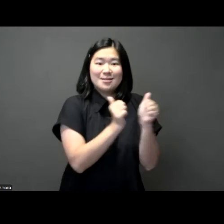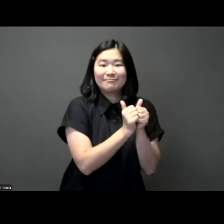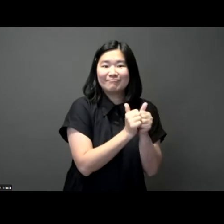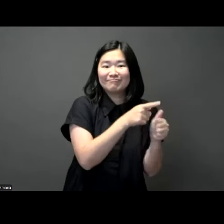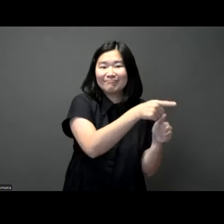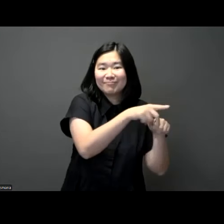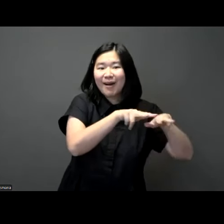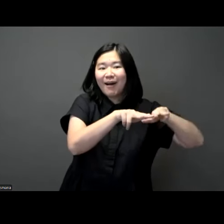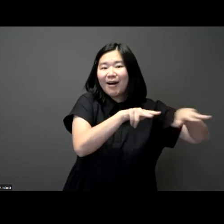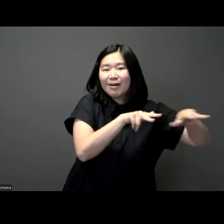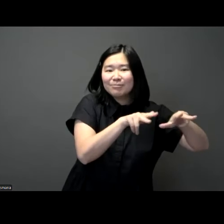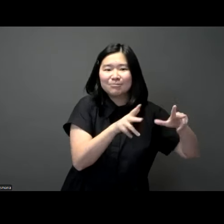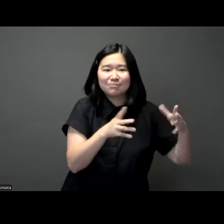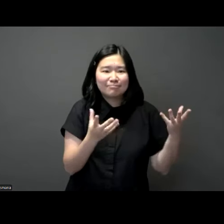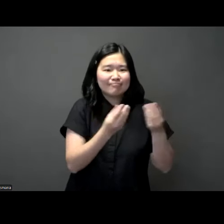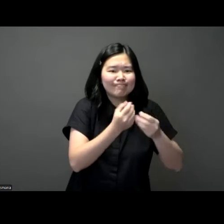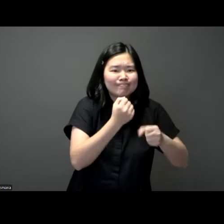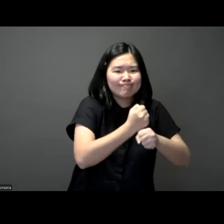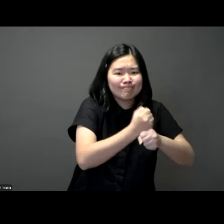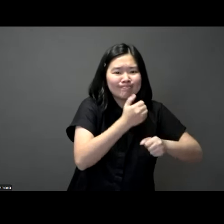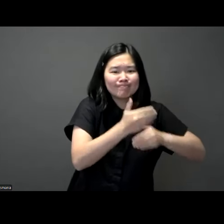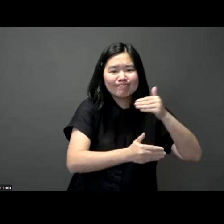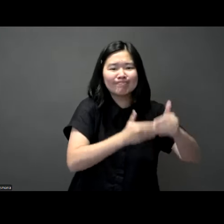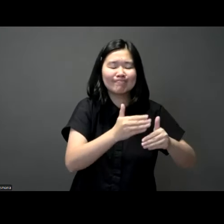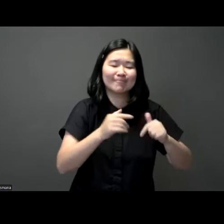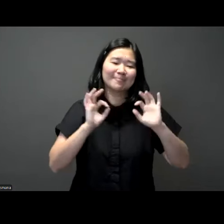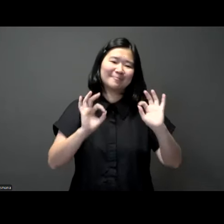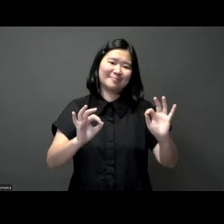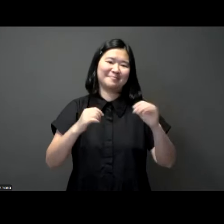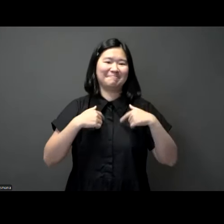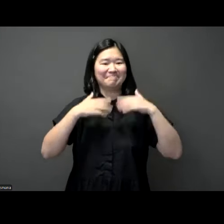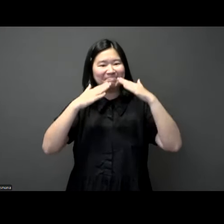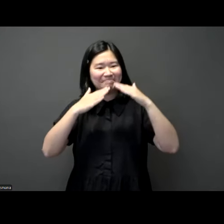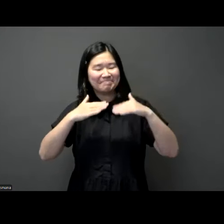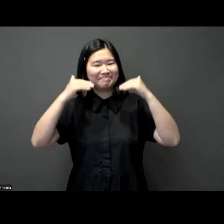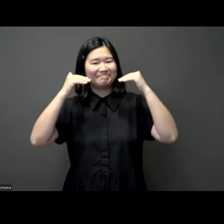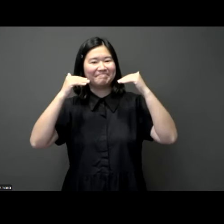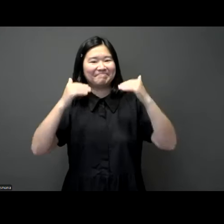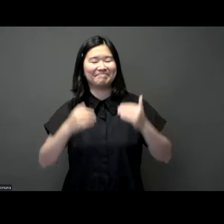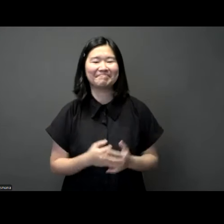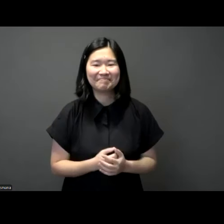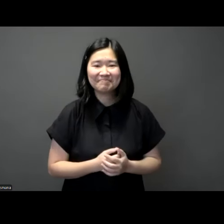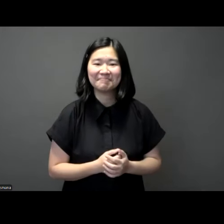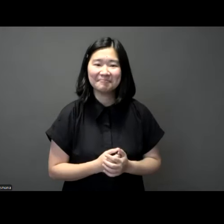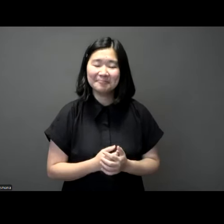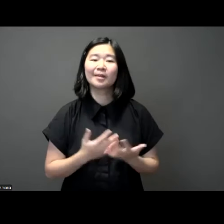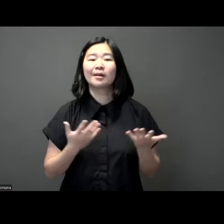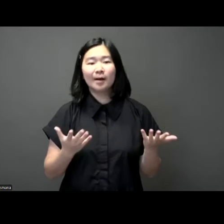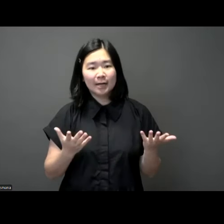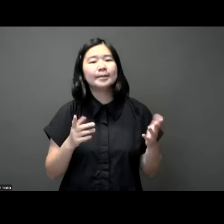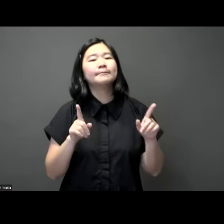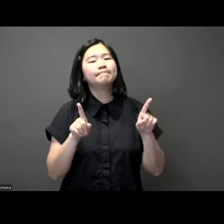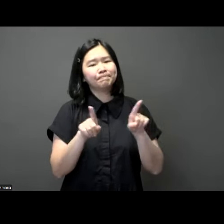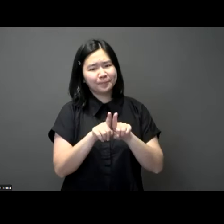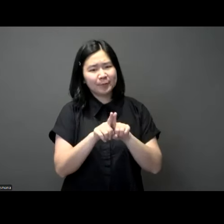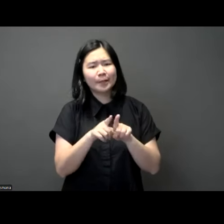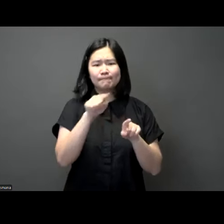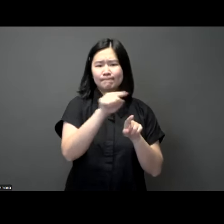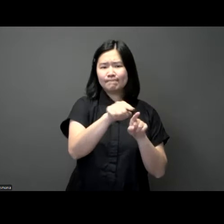partners. And I'm sure that you're all going to be very pleased with this